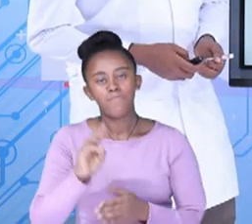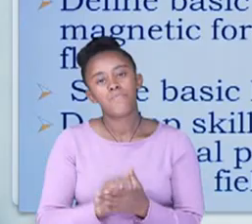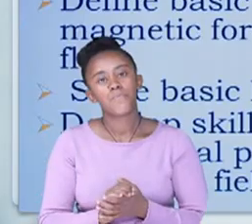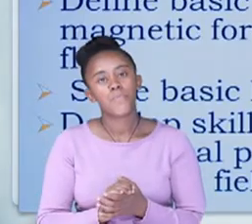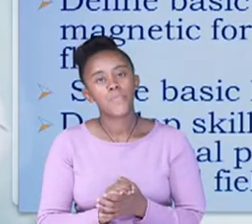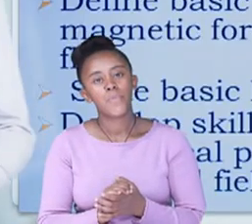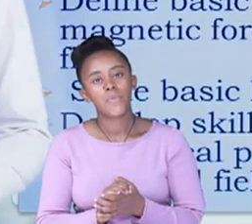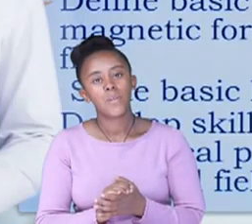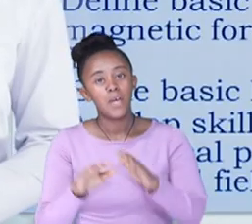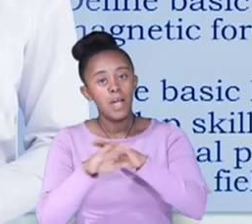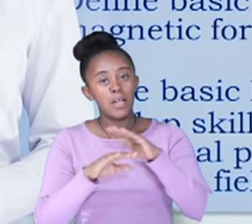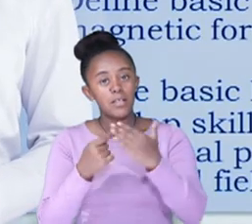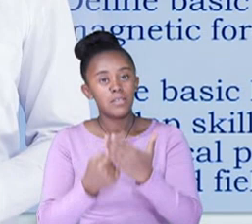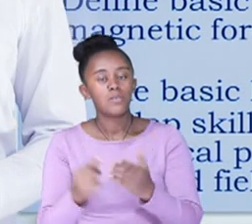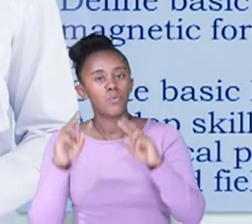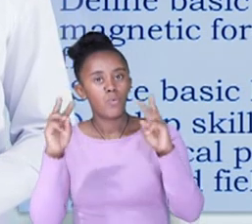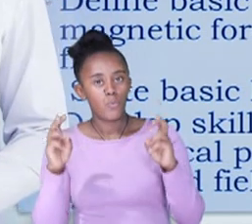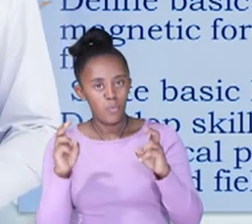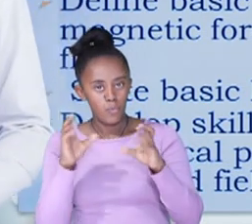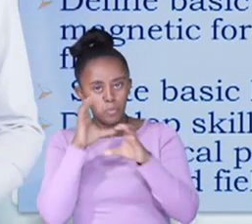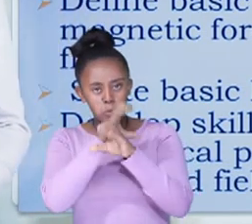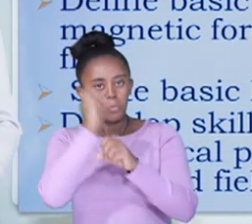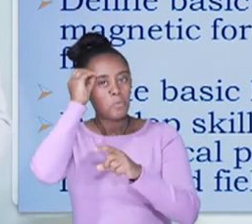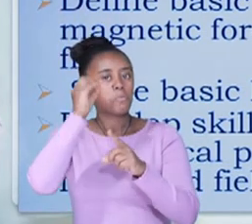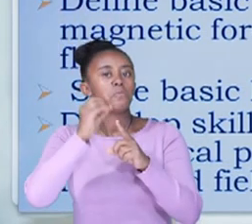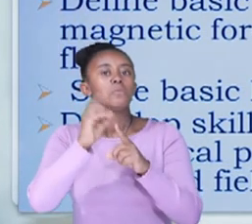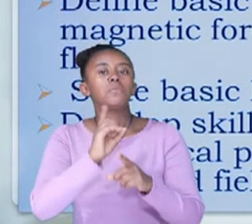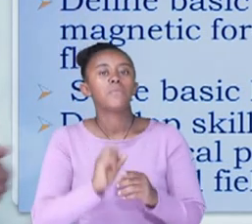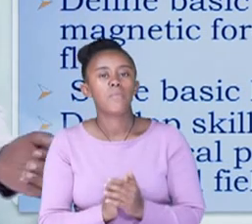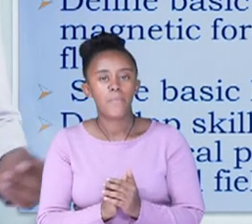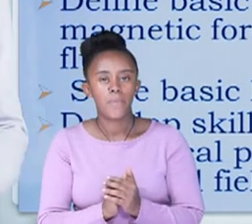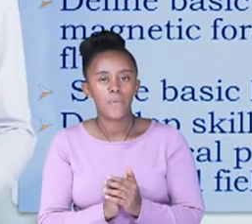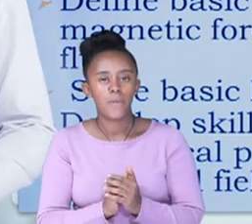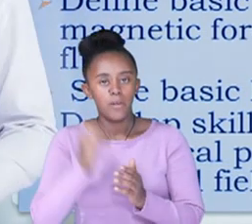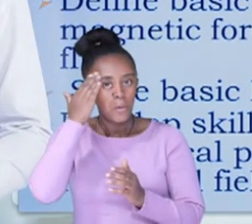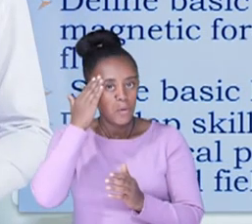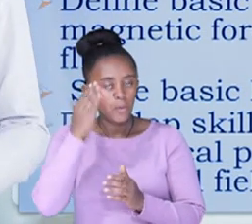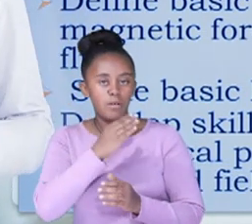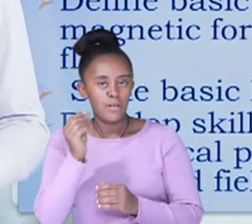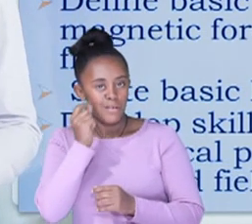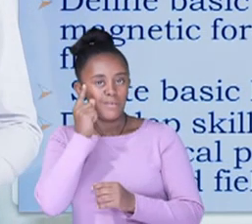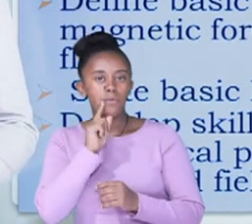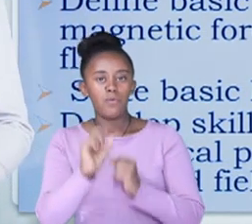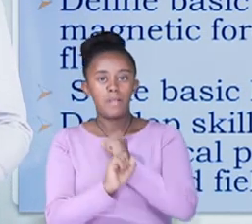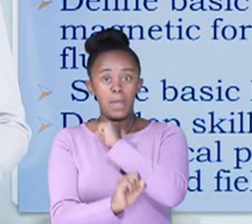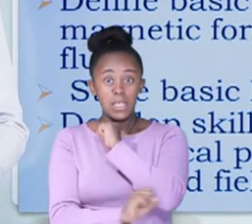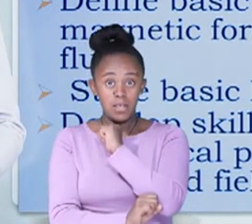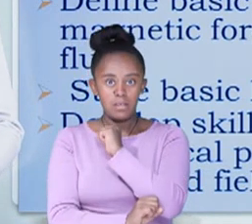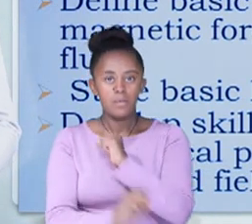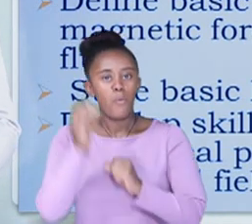so under this topic after the completion of the lesson we'll able to gain knowledge and understanding of the basic